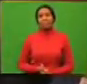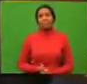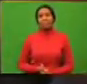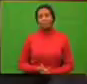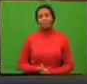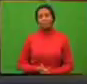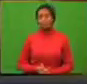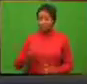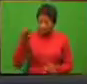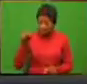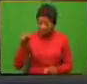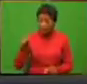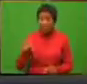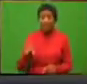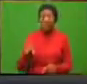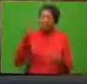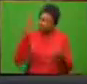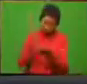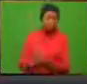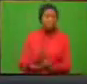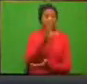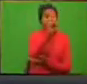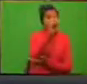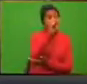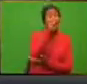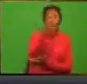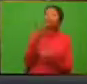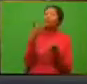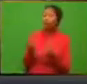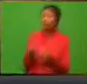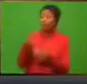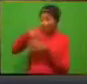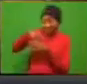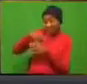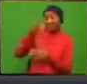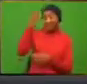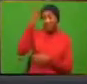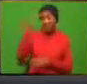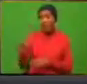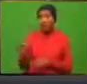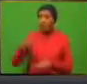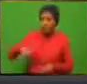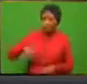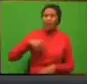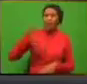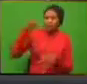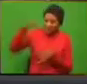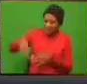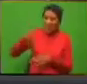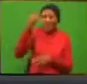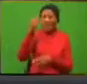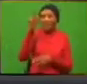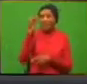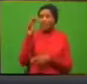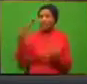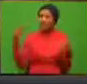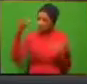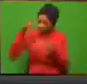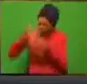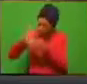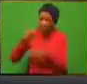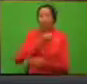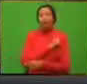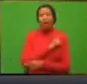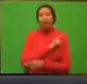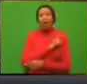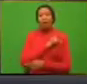And that is exactly what the Democratic Alliance is going to do in government. Well, in this government of national unity,